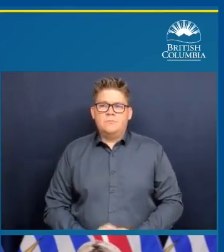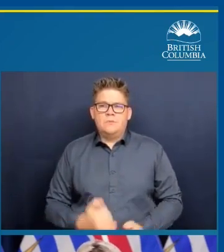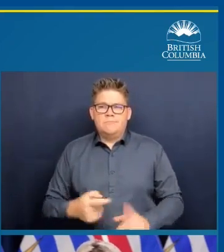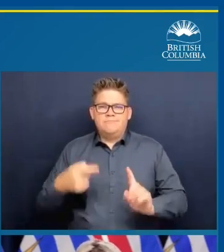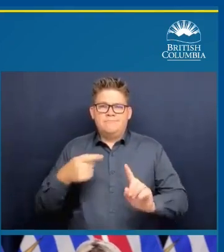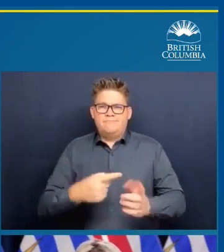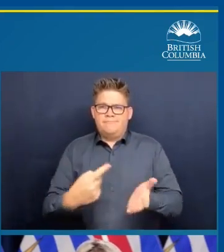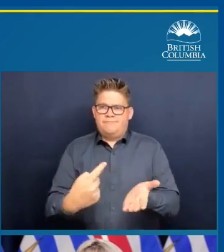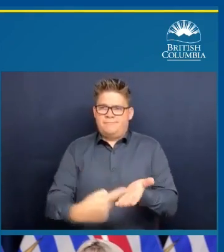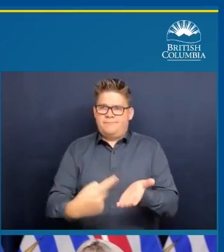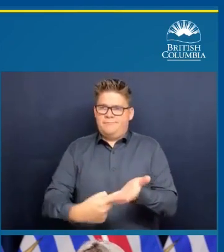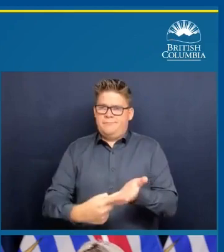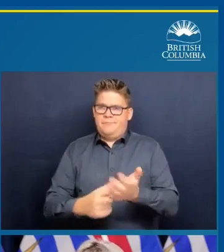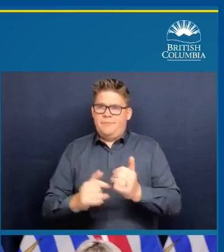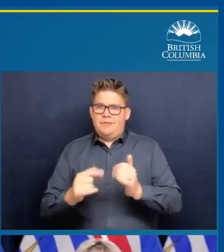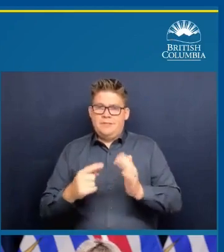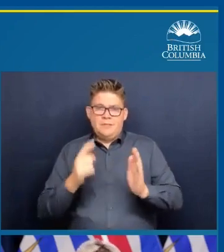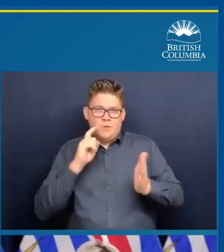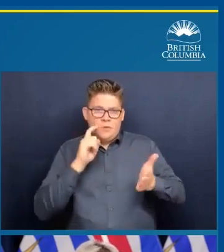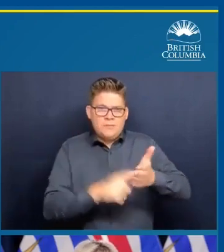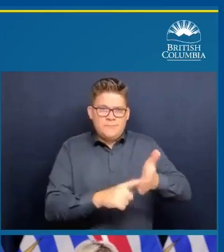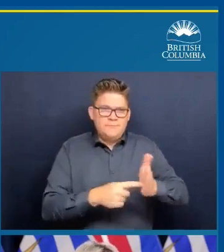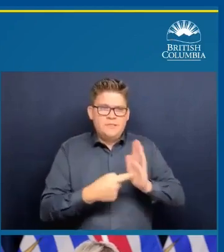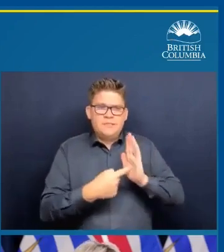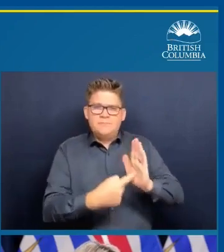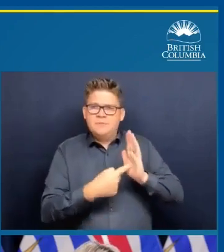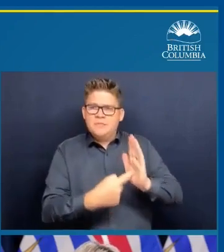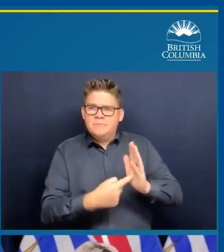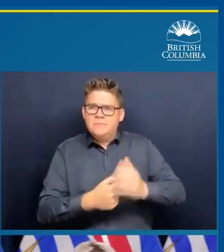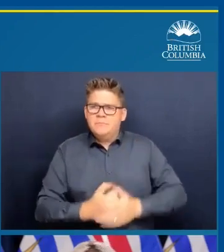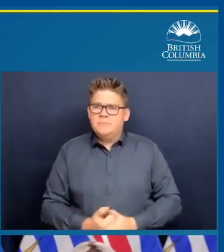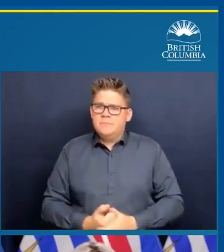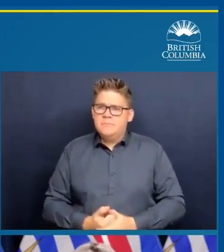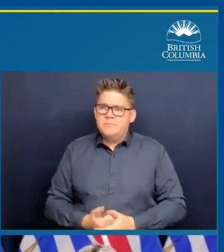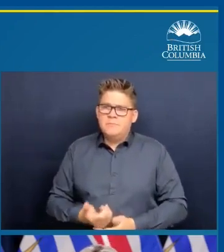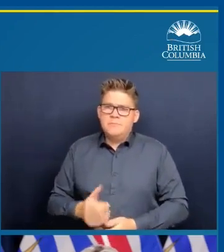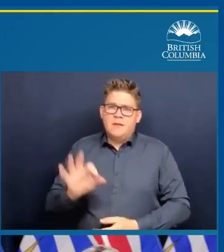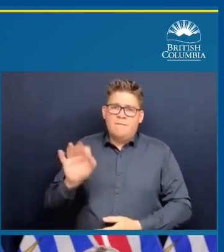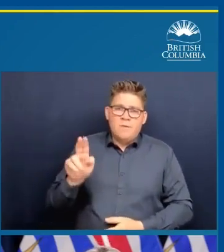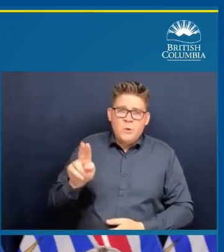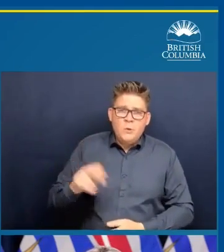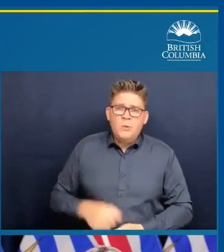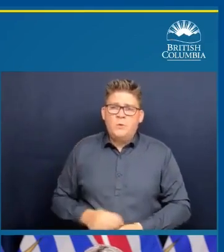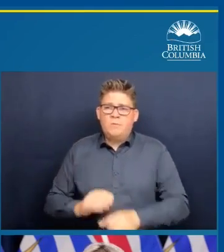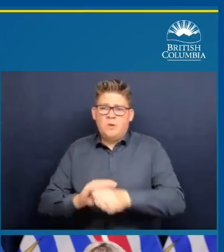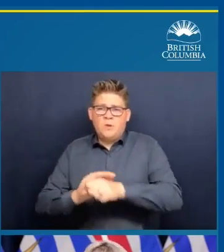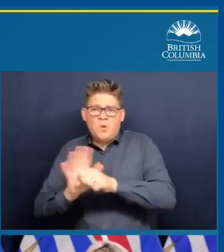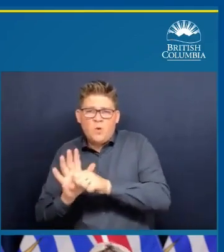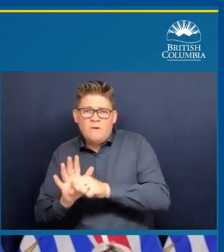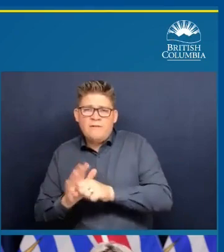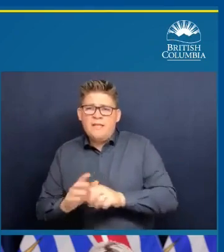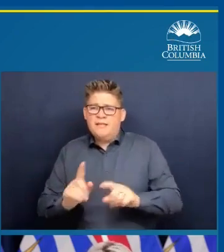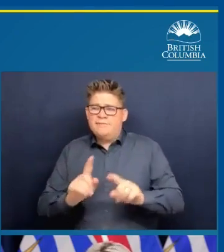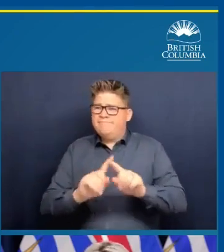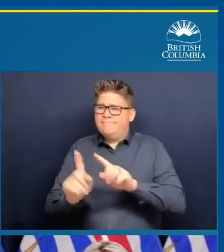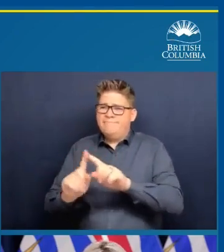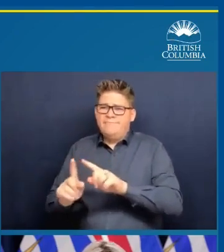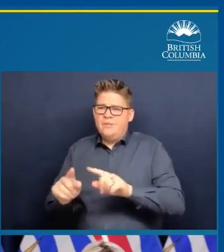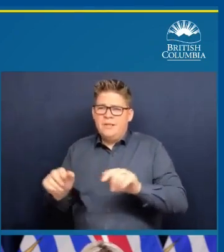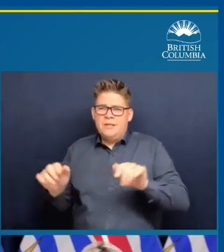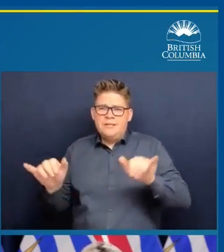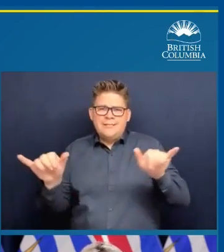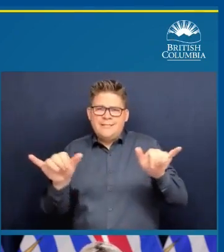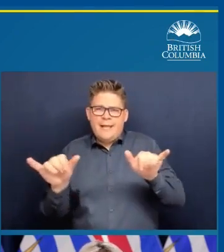enterovirus, RSV. They all cause very similar types of illness in most people across the board. But the actions we